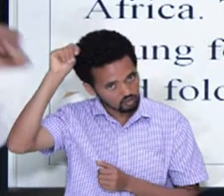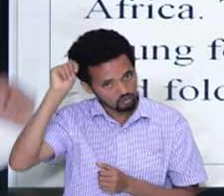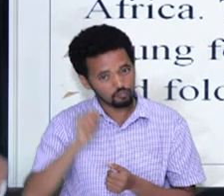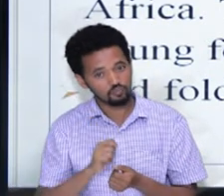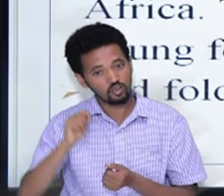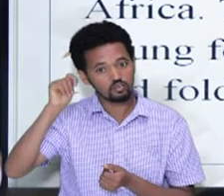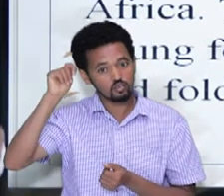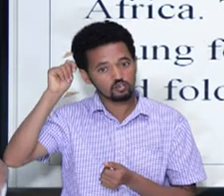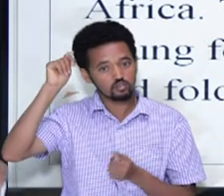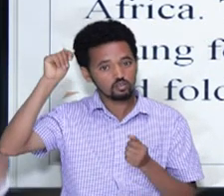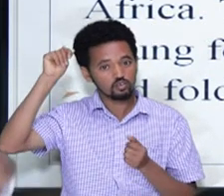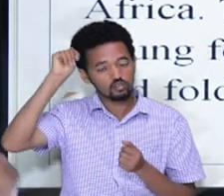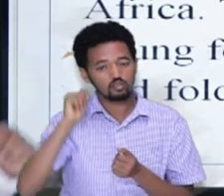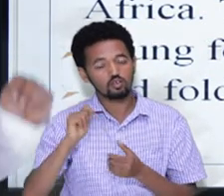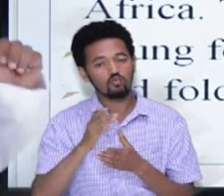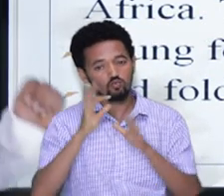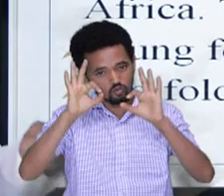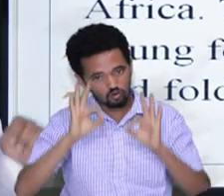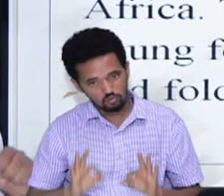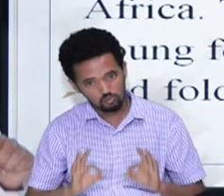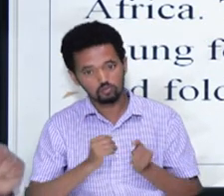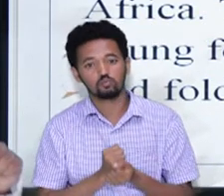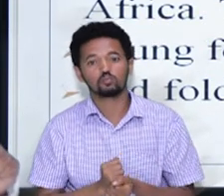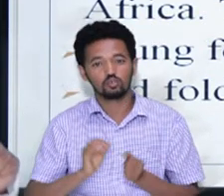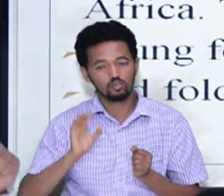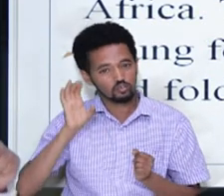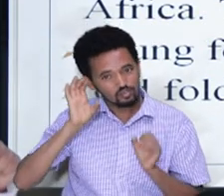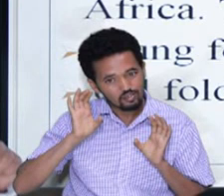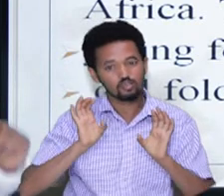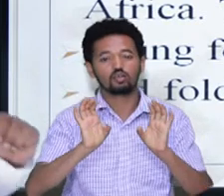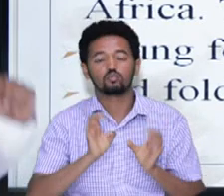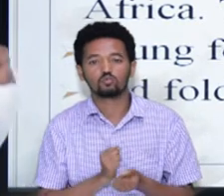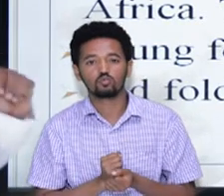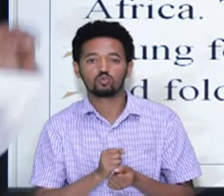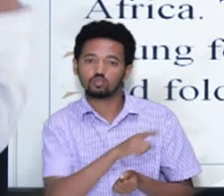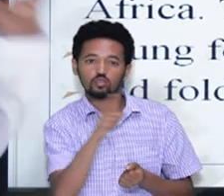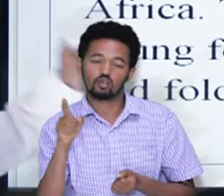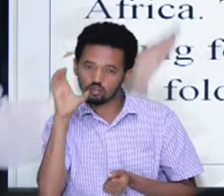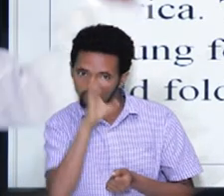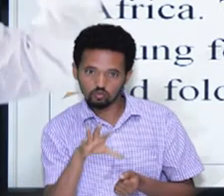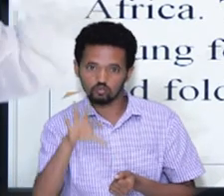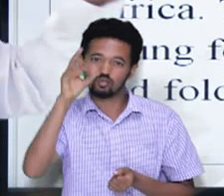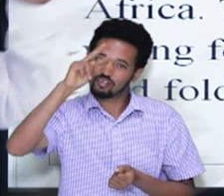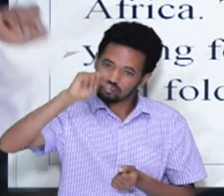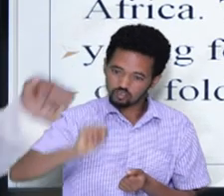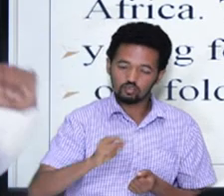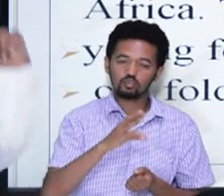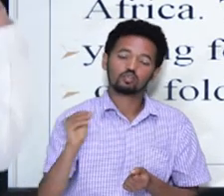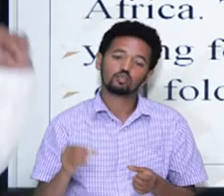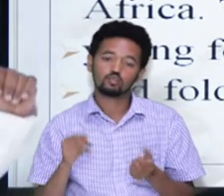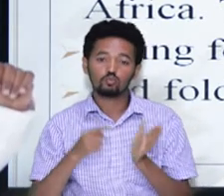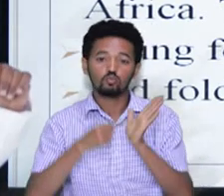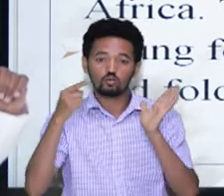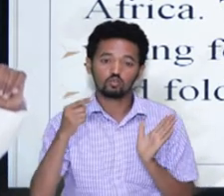Fold mountain is formed because of compressional force. They are found in the northern and southern extreme